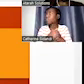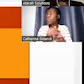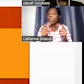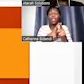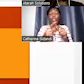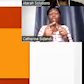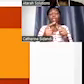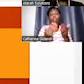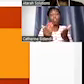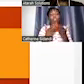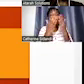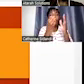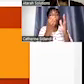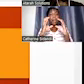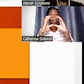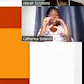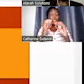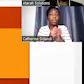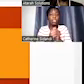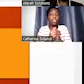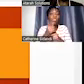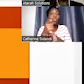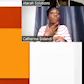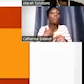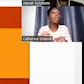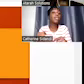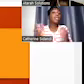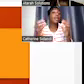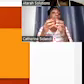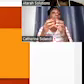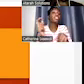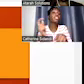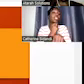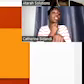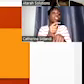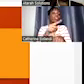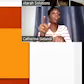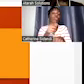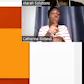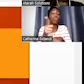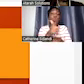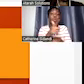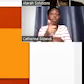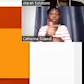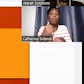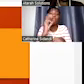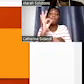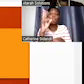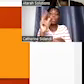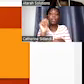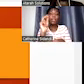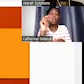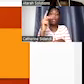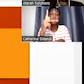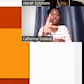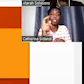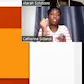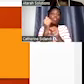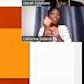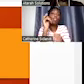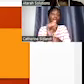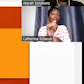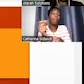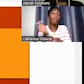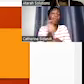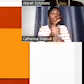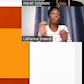companies. So if you want your company trained on Zoom, Frank will do that in the month of October. And the